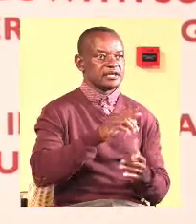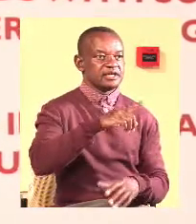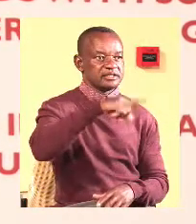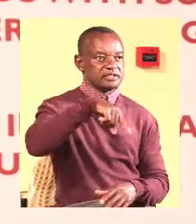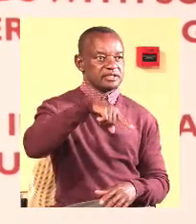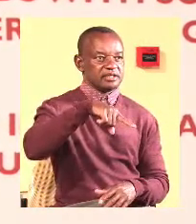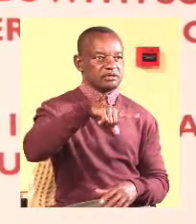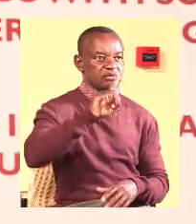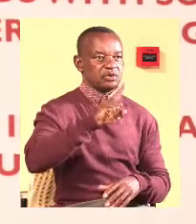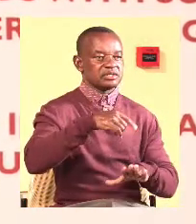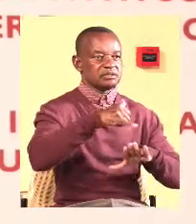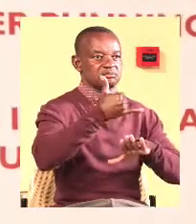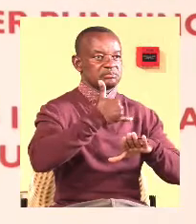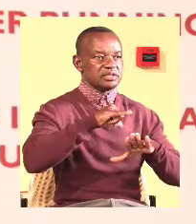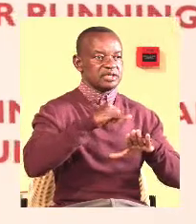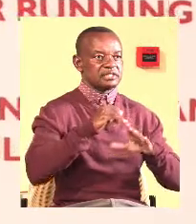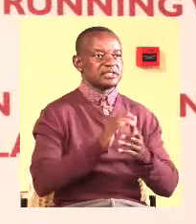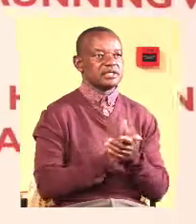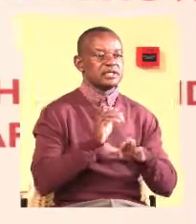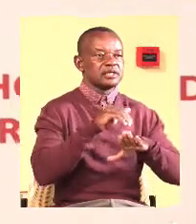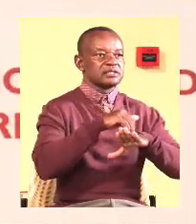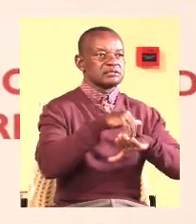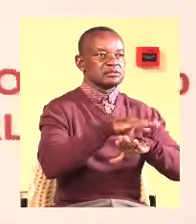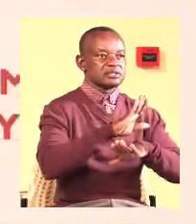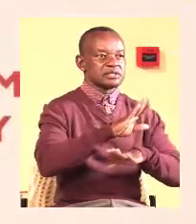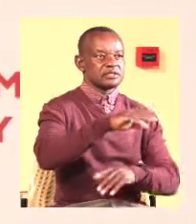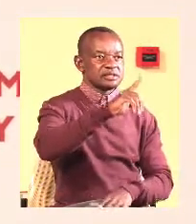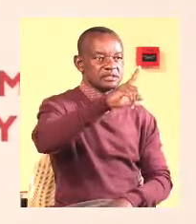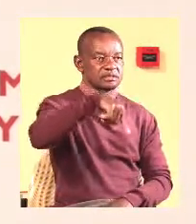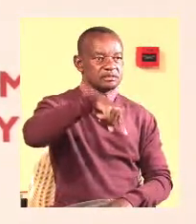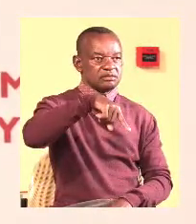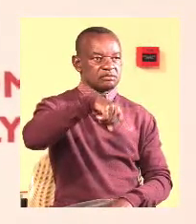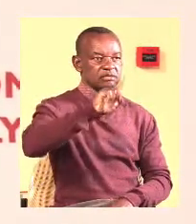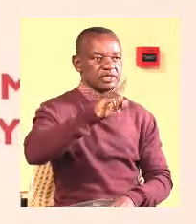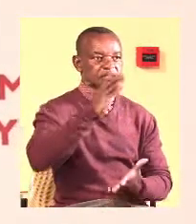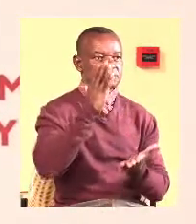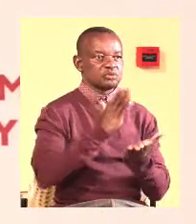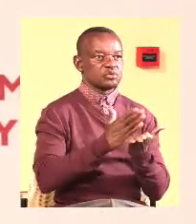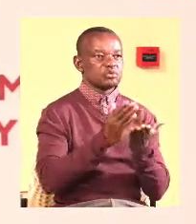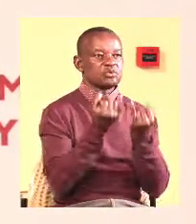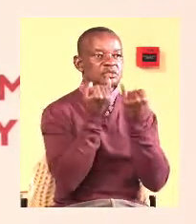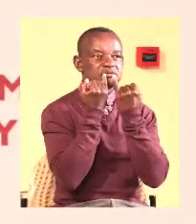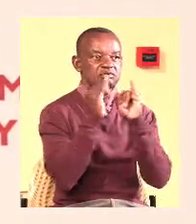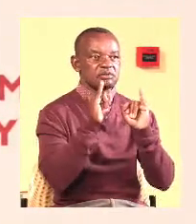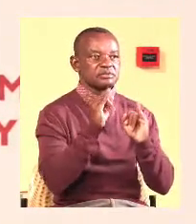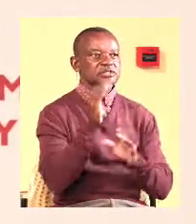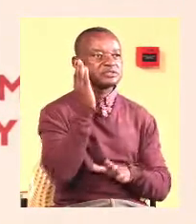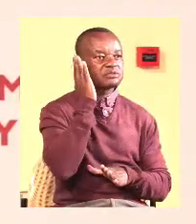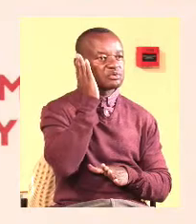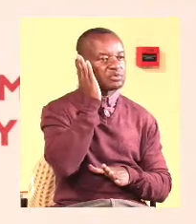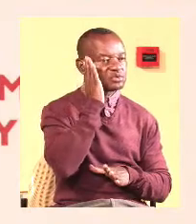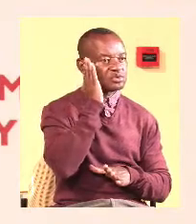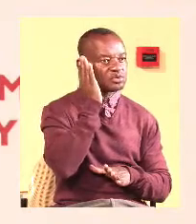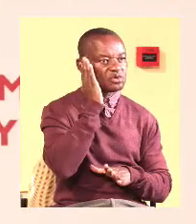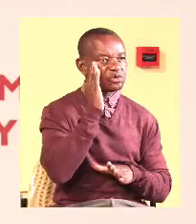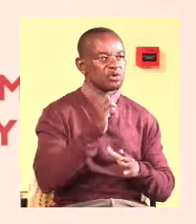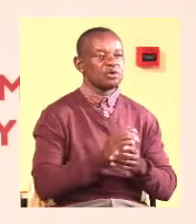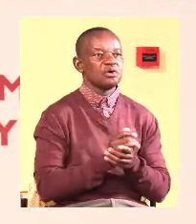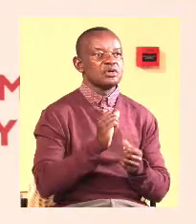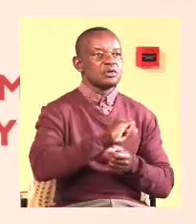fact-based information to our communities so that they can know what is really happening around COVID-19 in